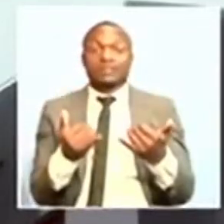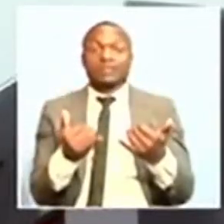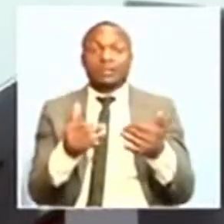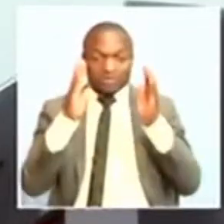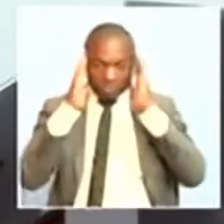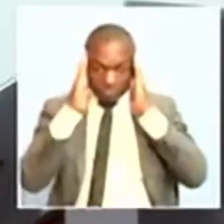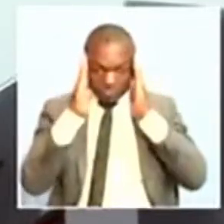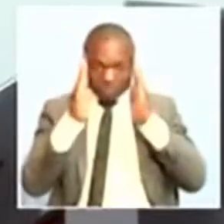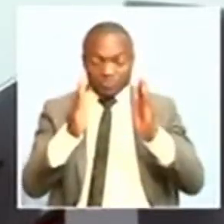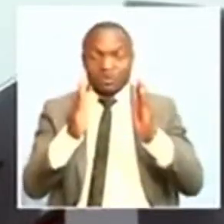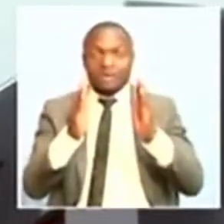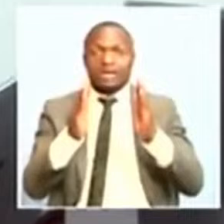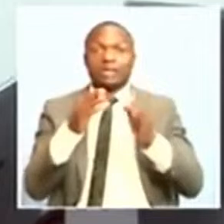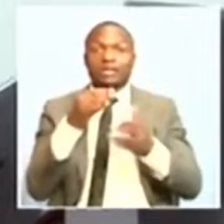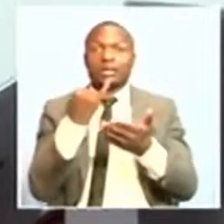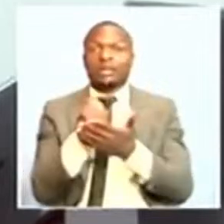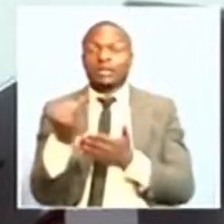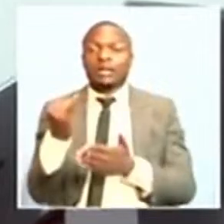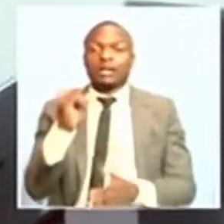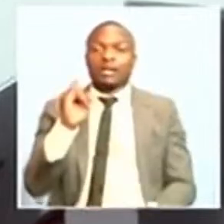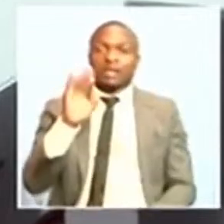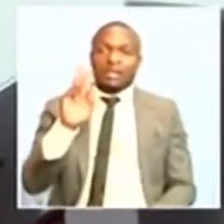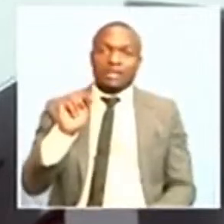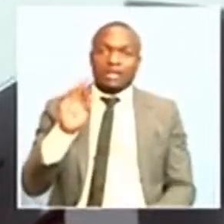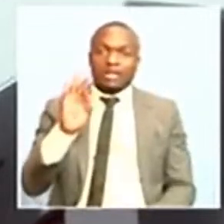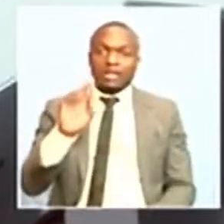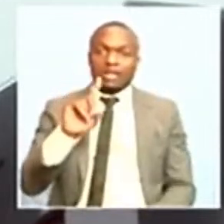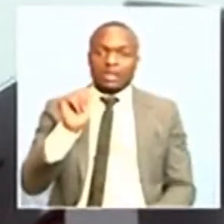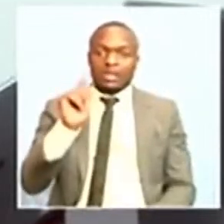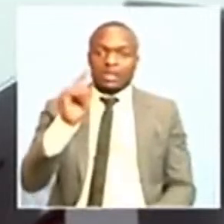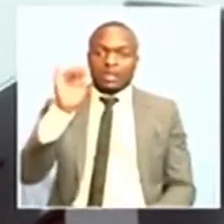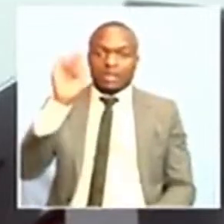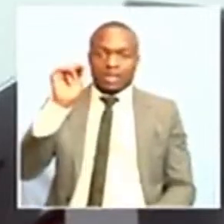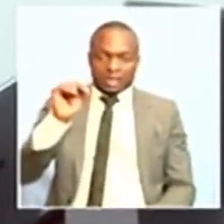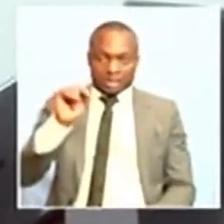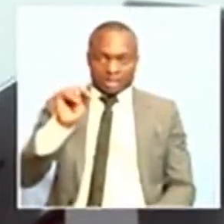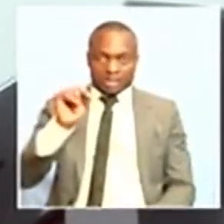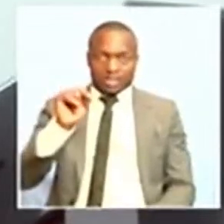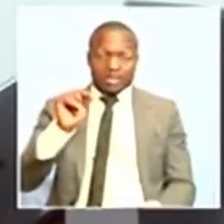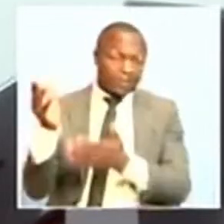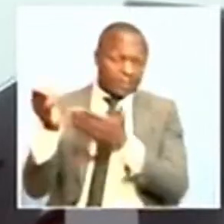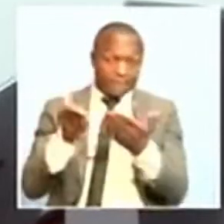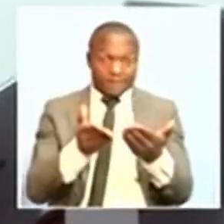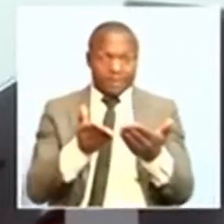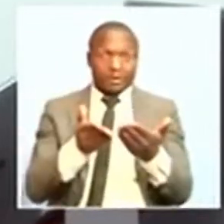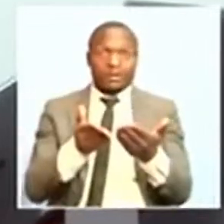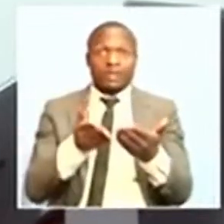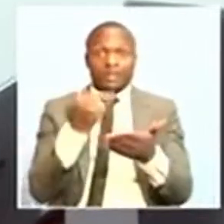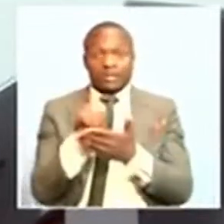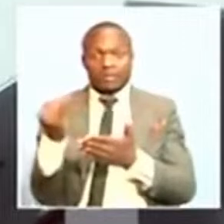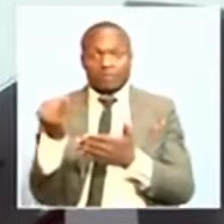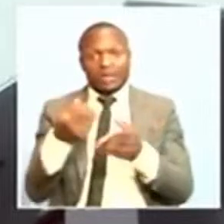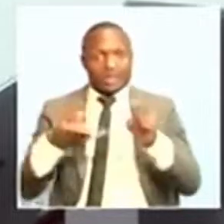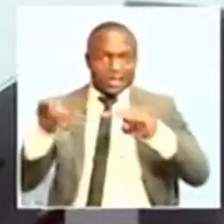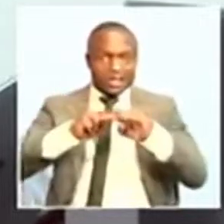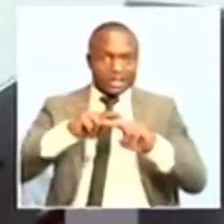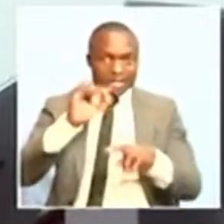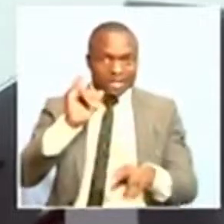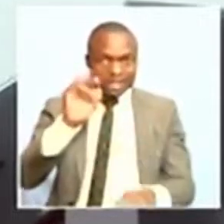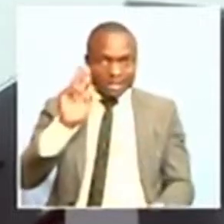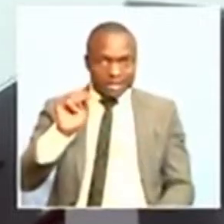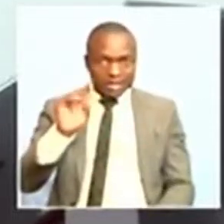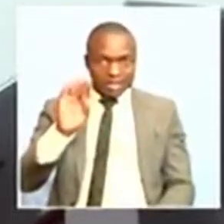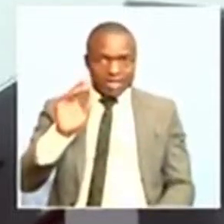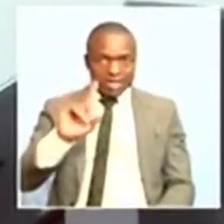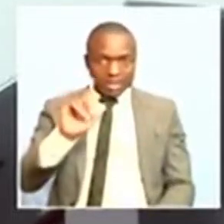of inflation, and it also raises the risk of increasing inflation depending